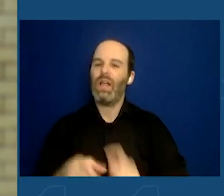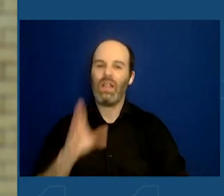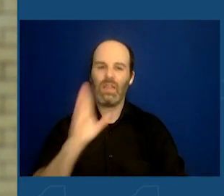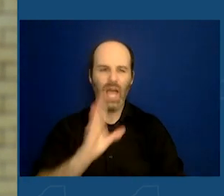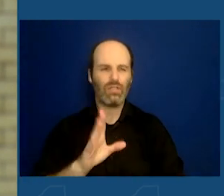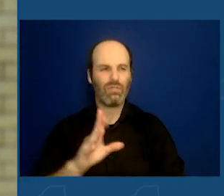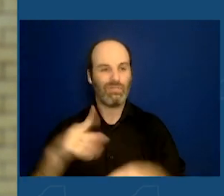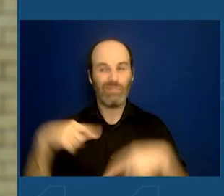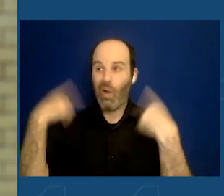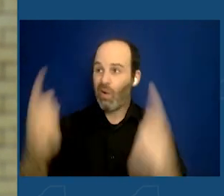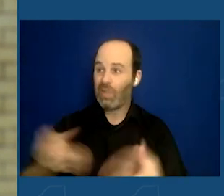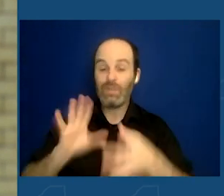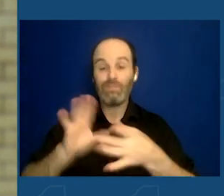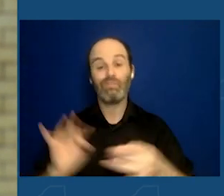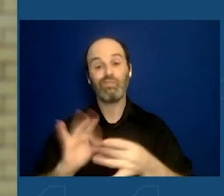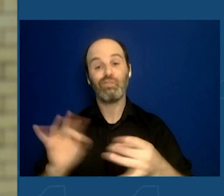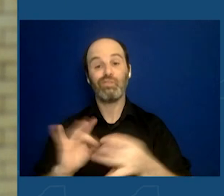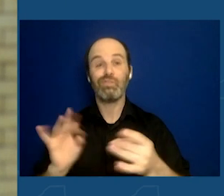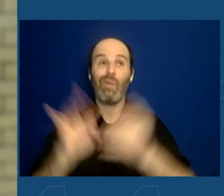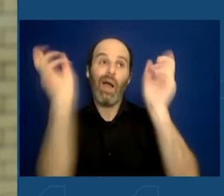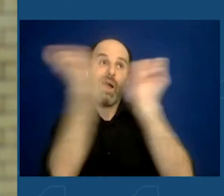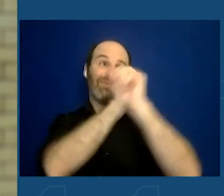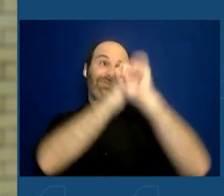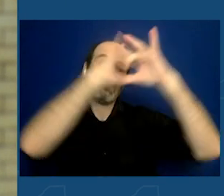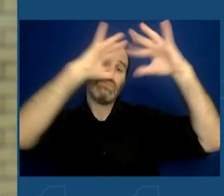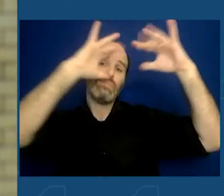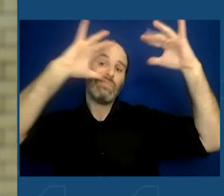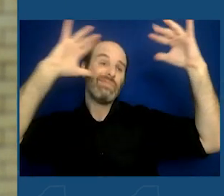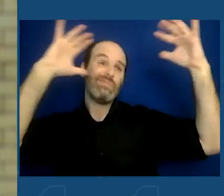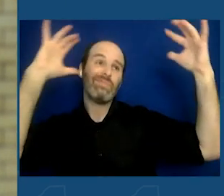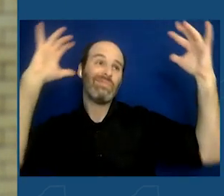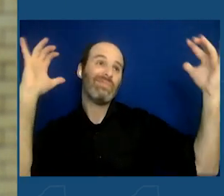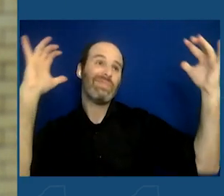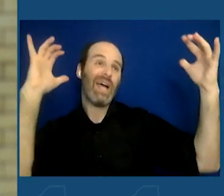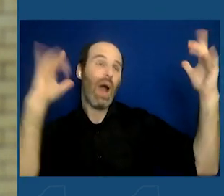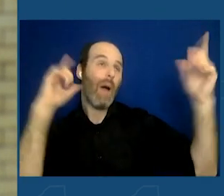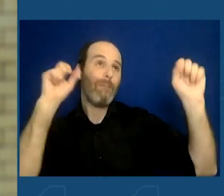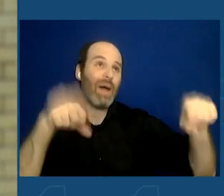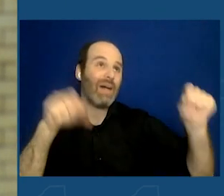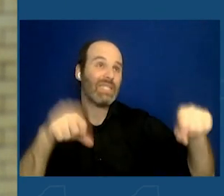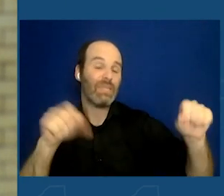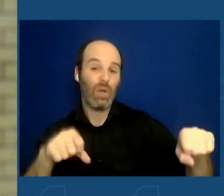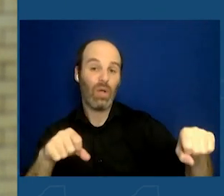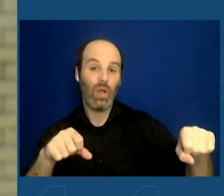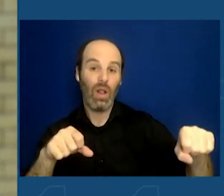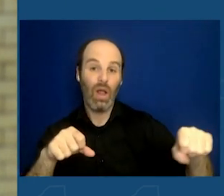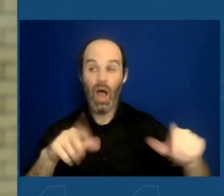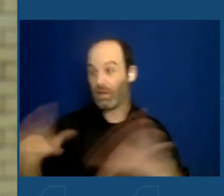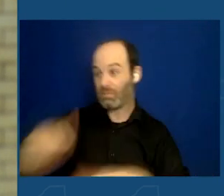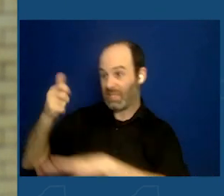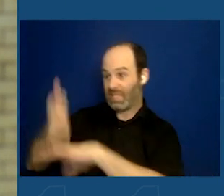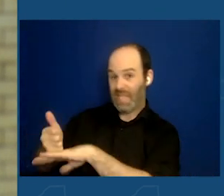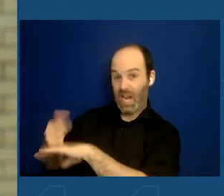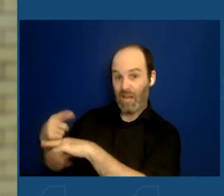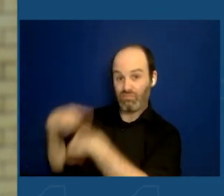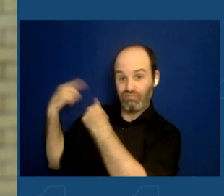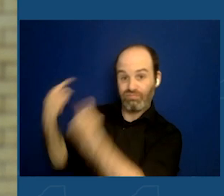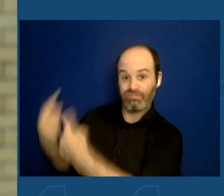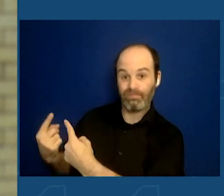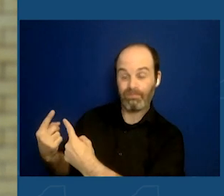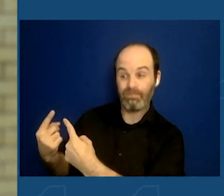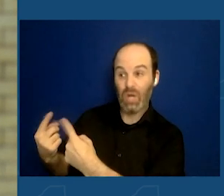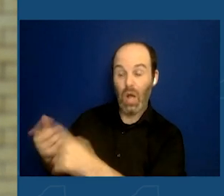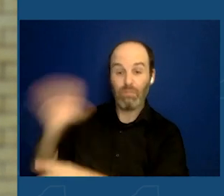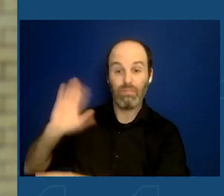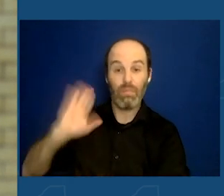about, dreamed of, always achievable. And it was put in motion years ago by then Brooklyn